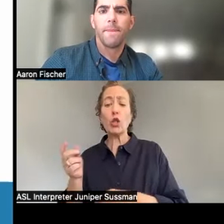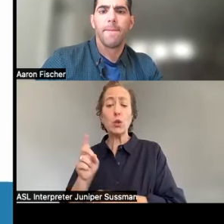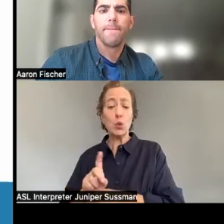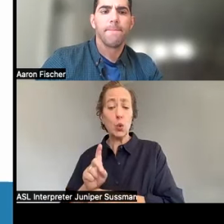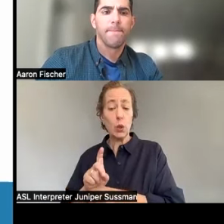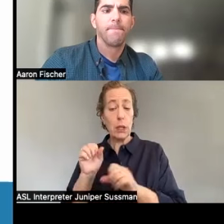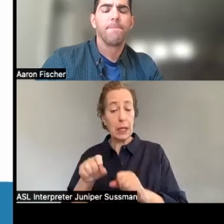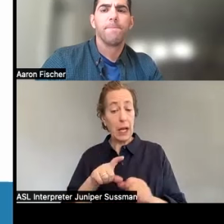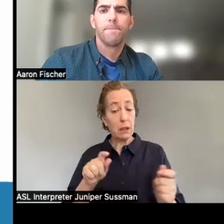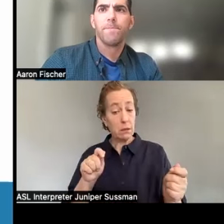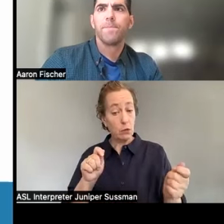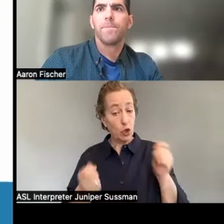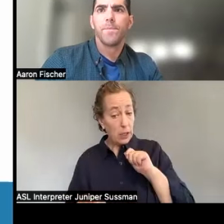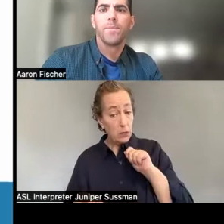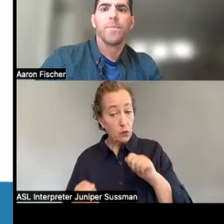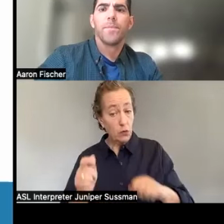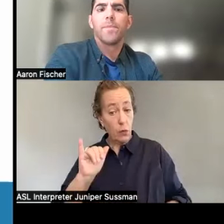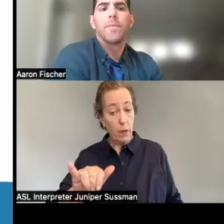those?